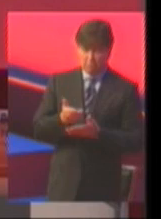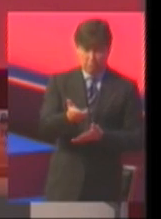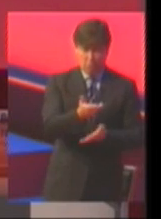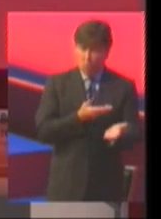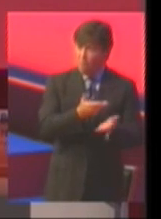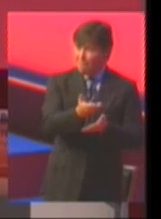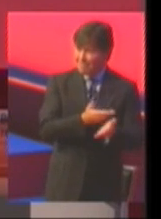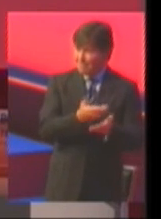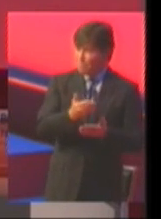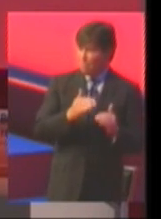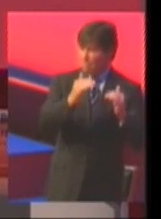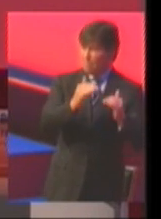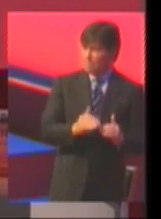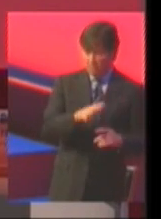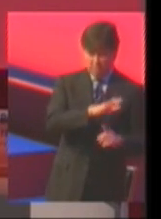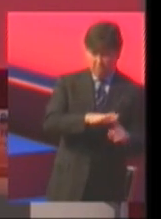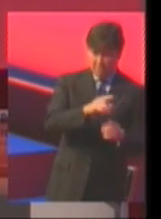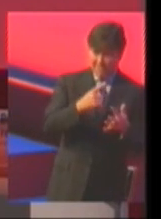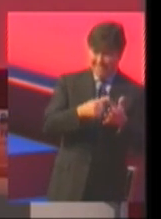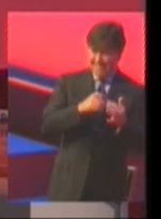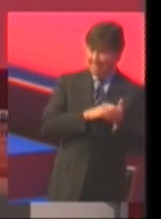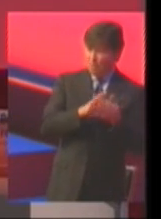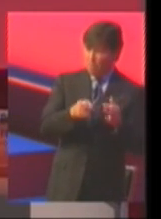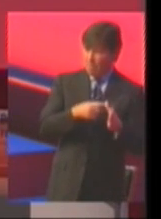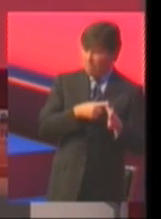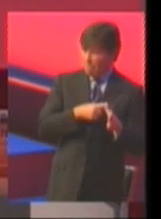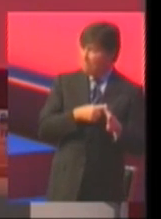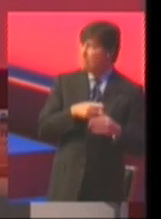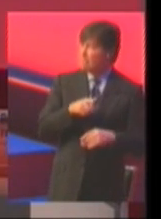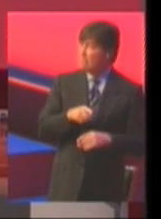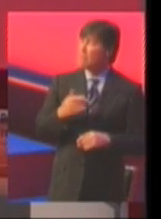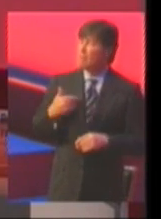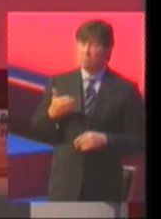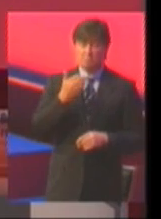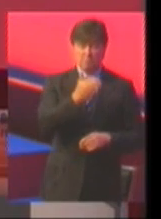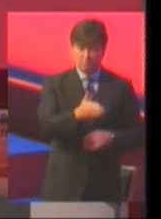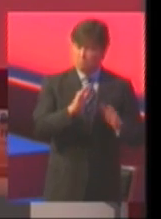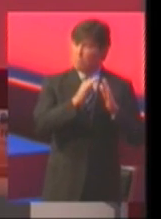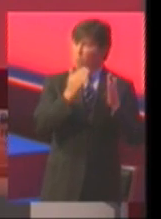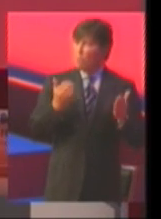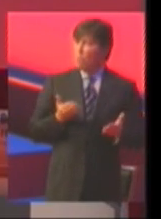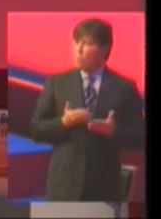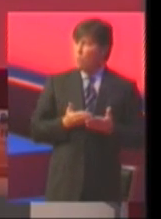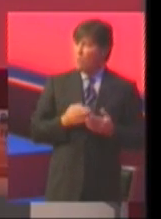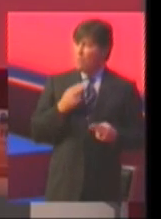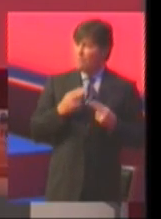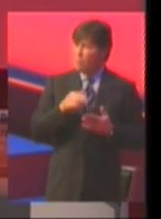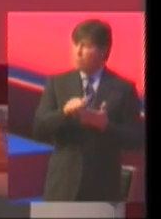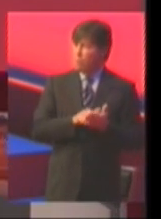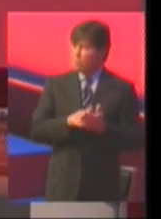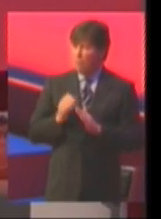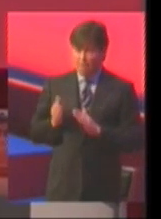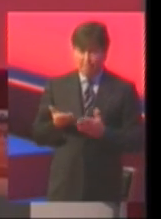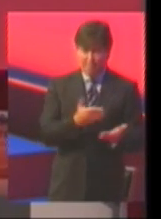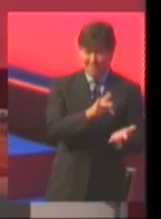in southern Ethiopia. I was at a World Food Programme feeding centre, funded in part by